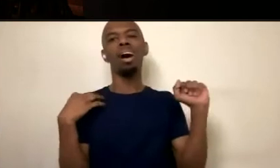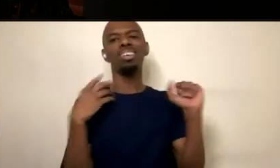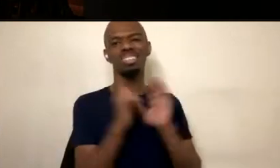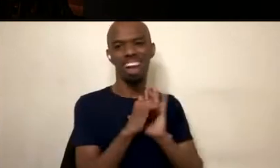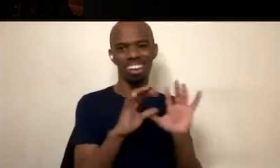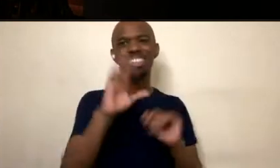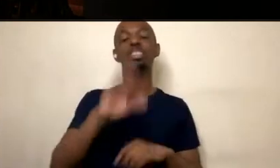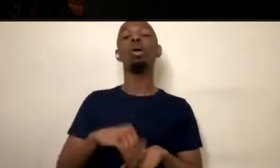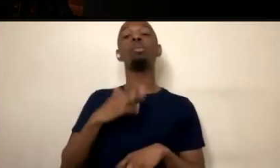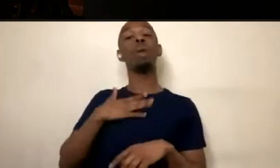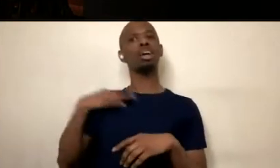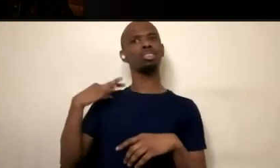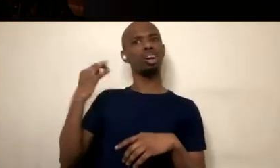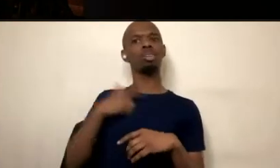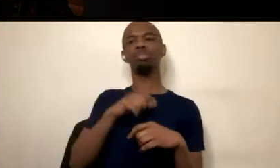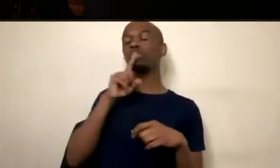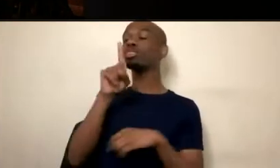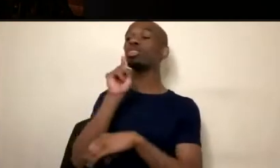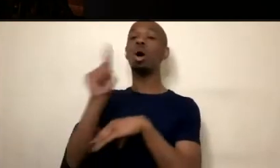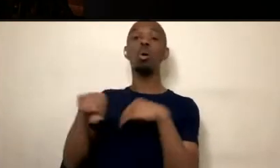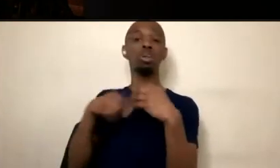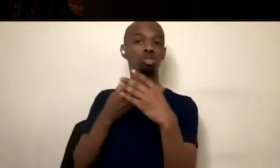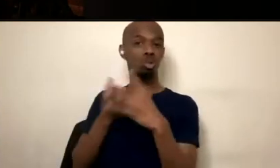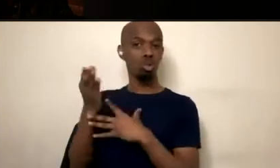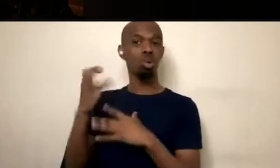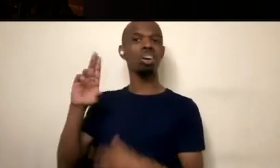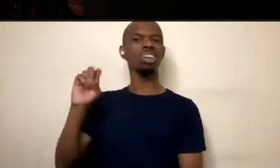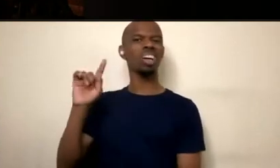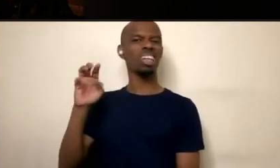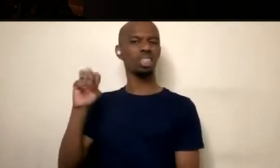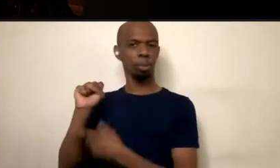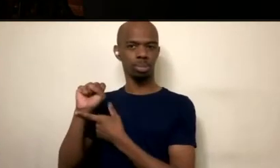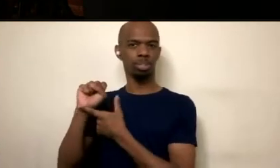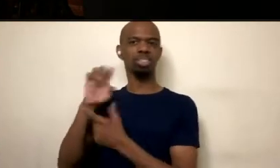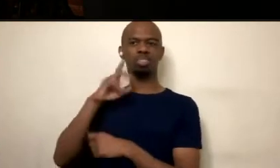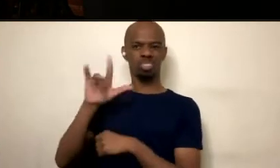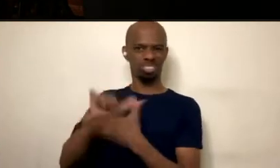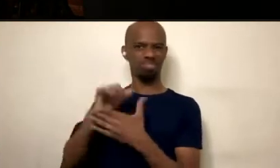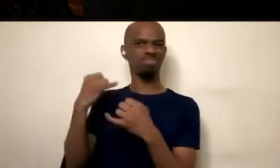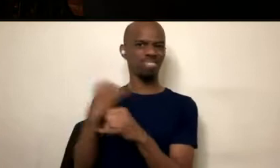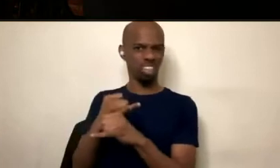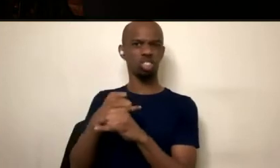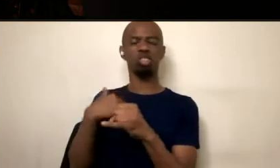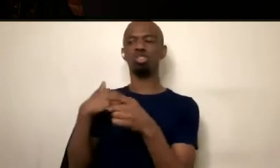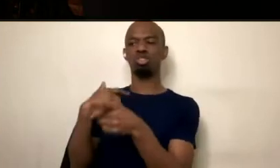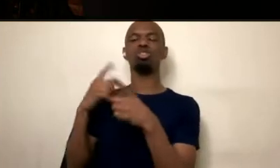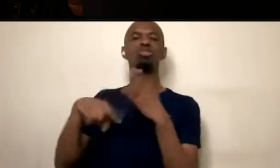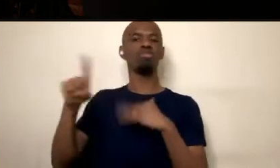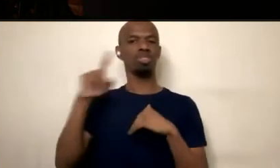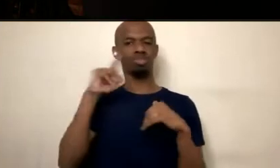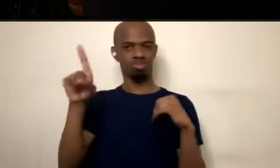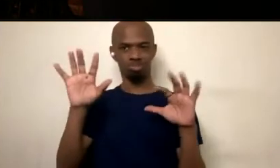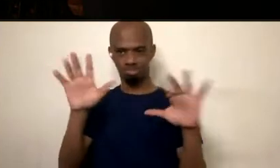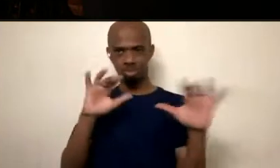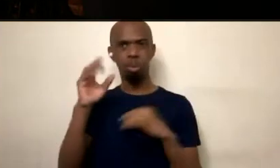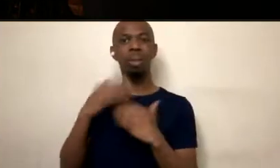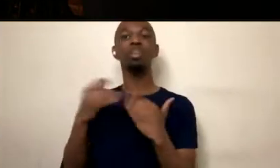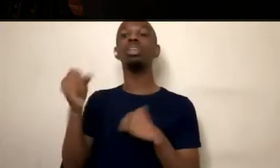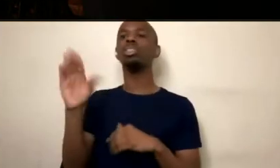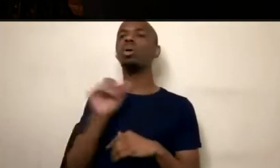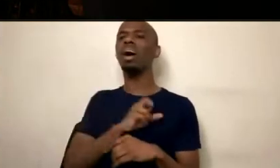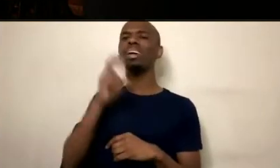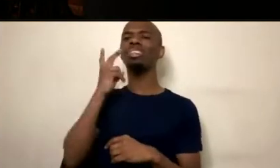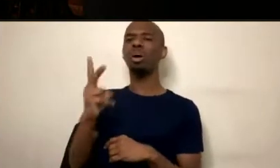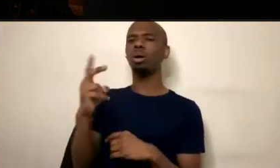my eye, there's another big round red man. You know, a white, he was probably a southern minister.